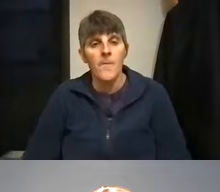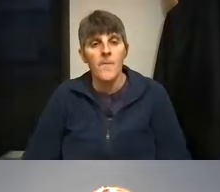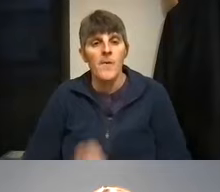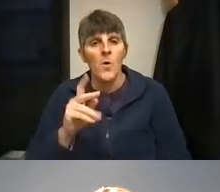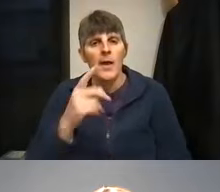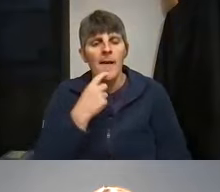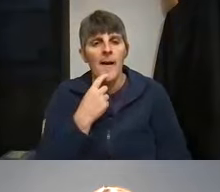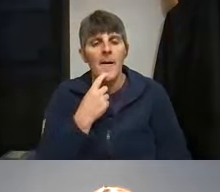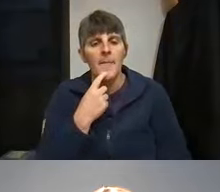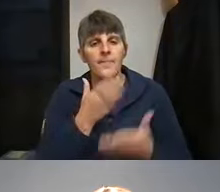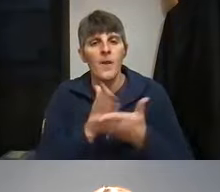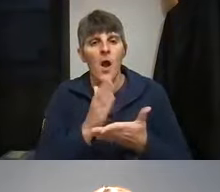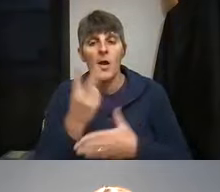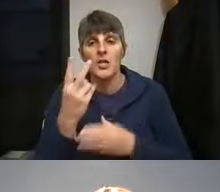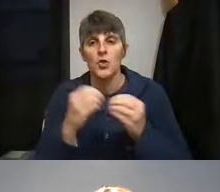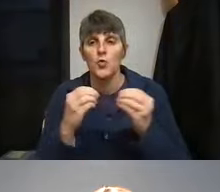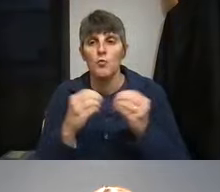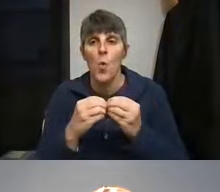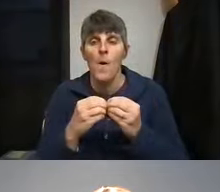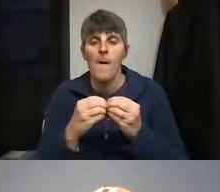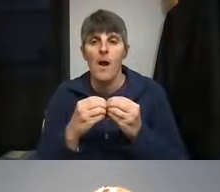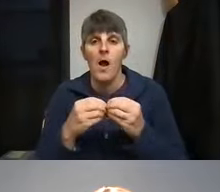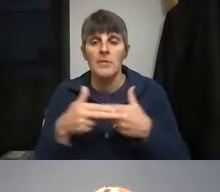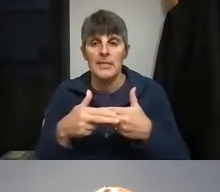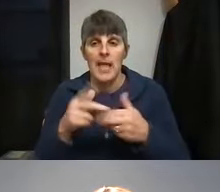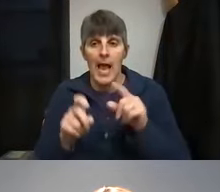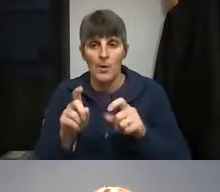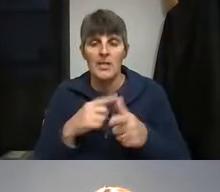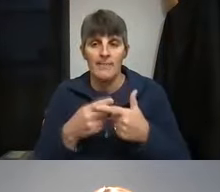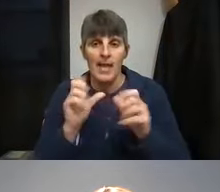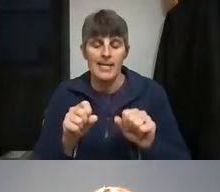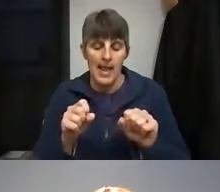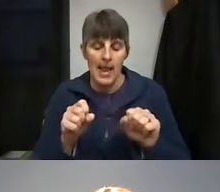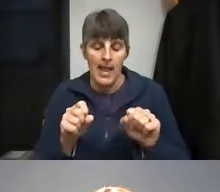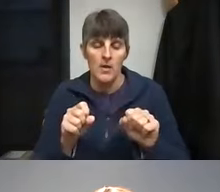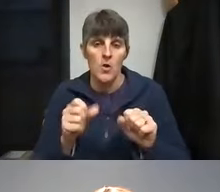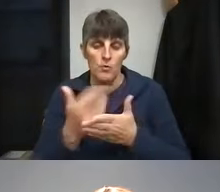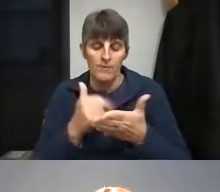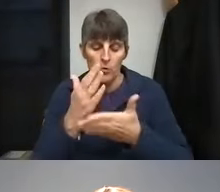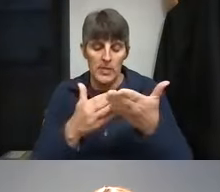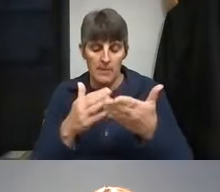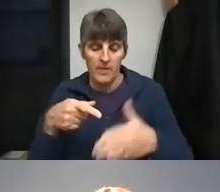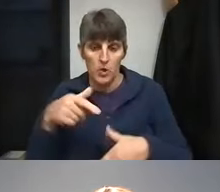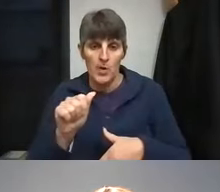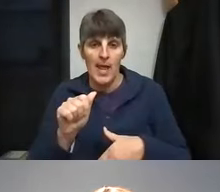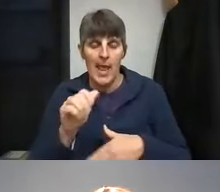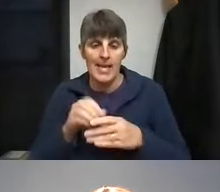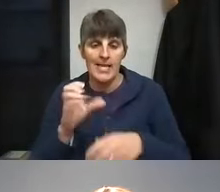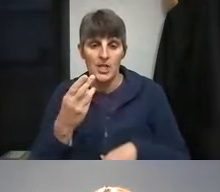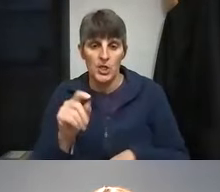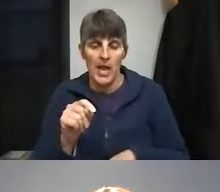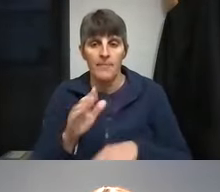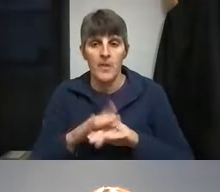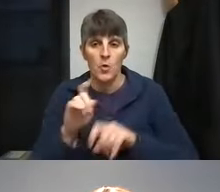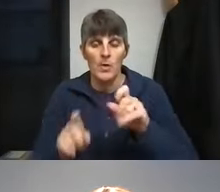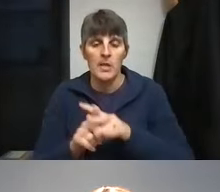All right, 2 more slide questions, and then we can review some of the Q&A and chat questions coming